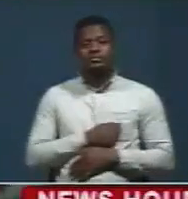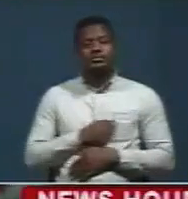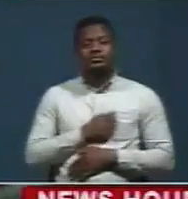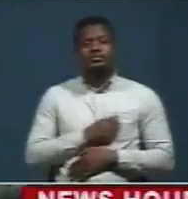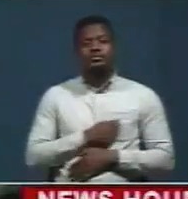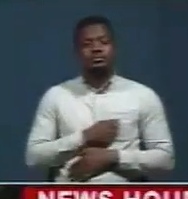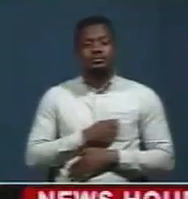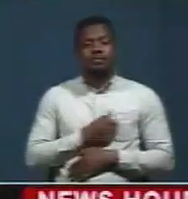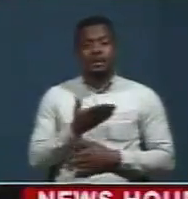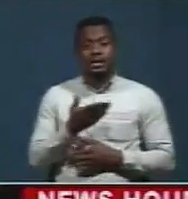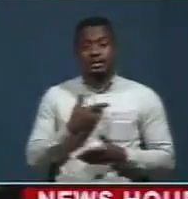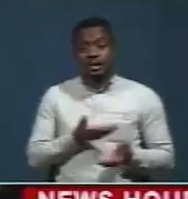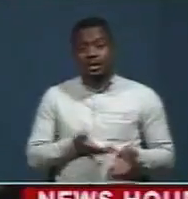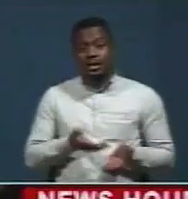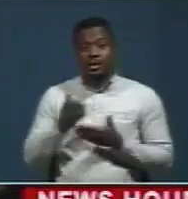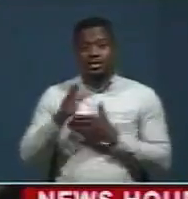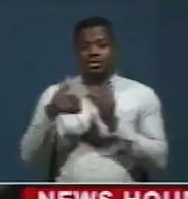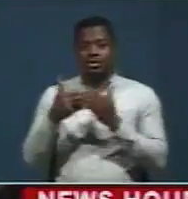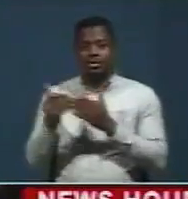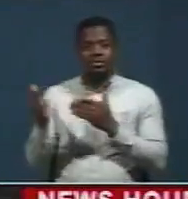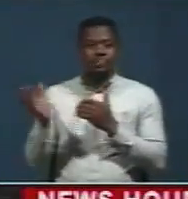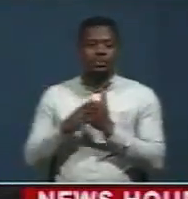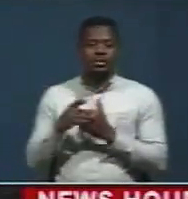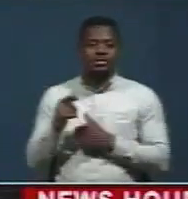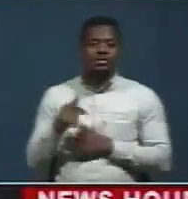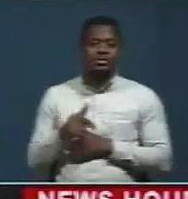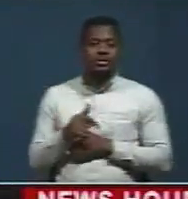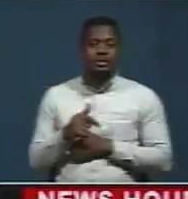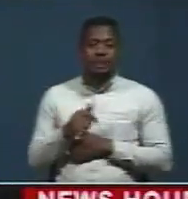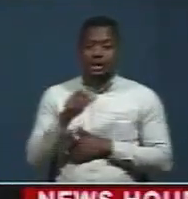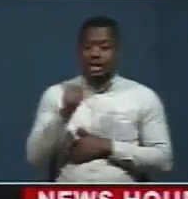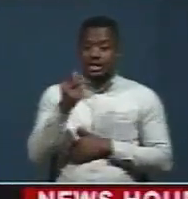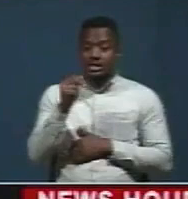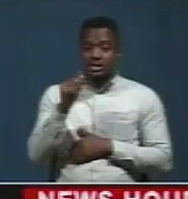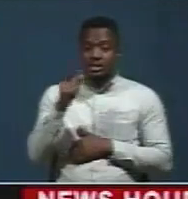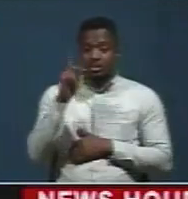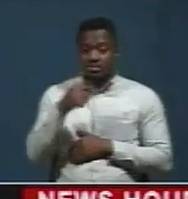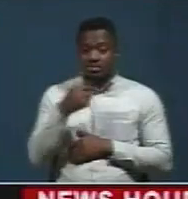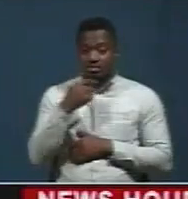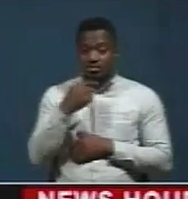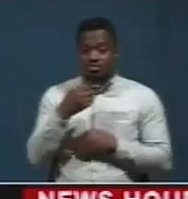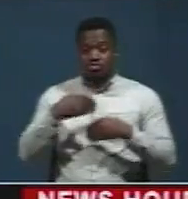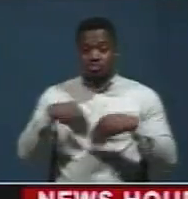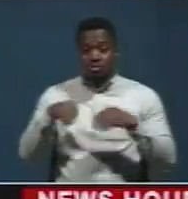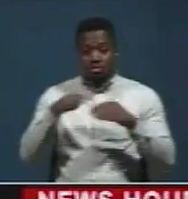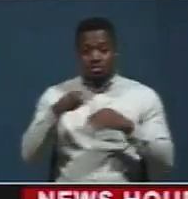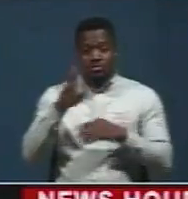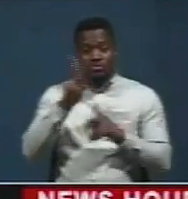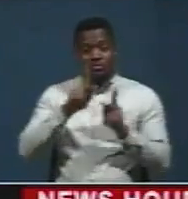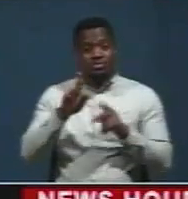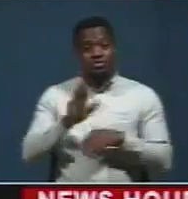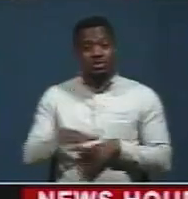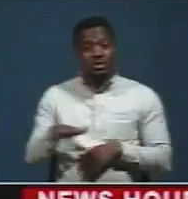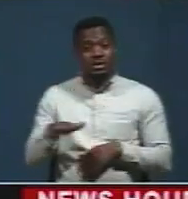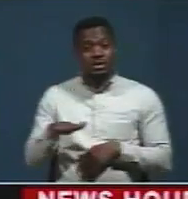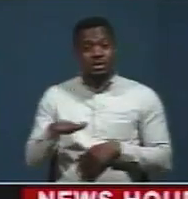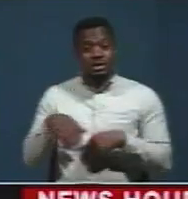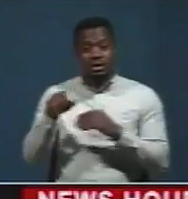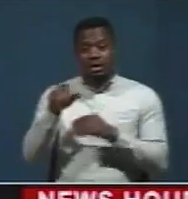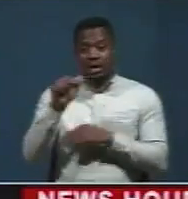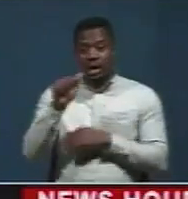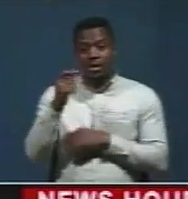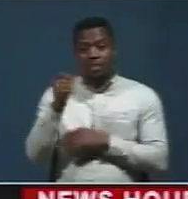ye koye enye nyina na eba ye agent ni bia so awuto obi ba edi marab